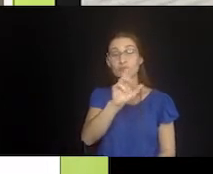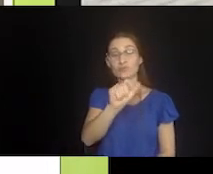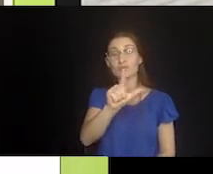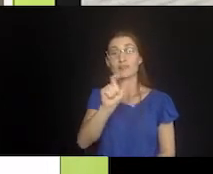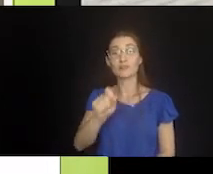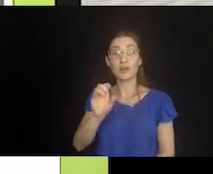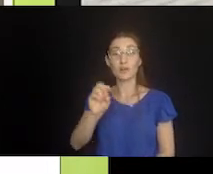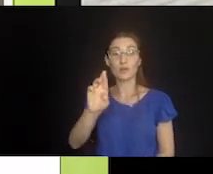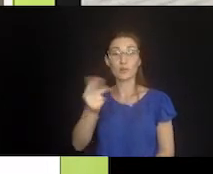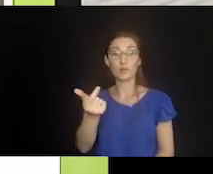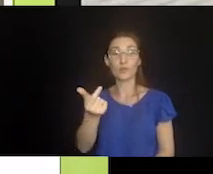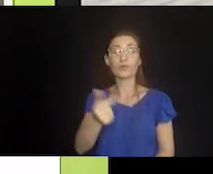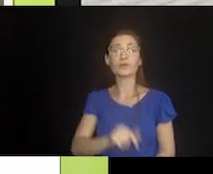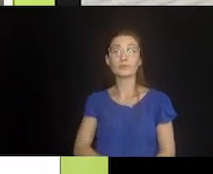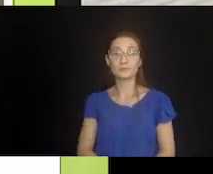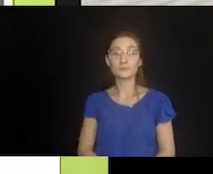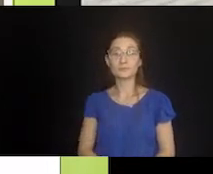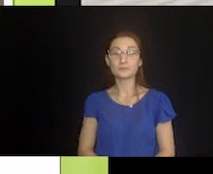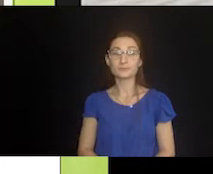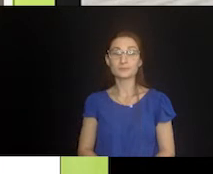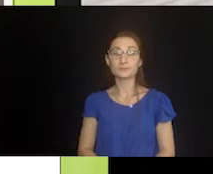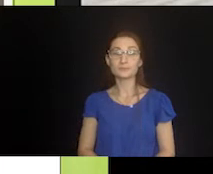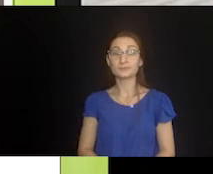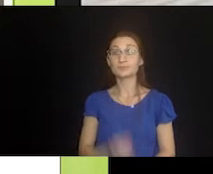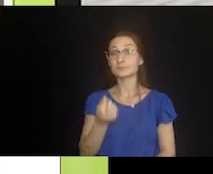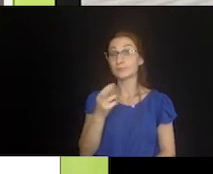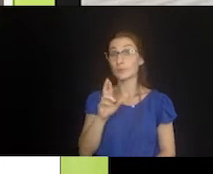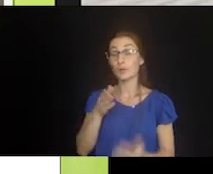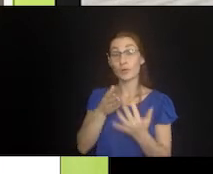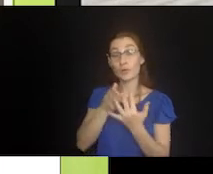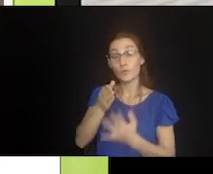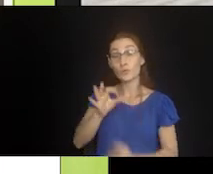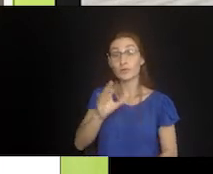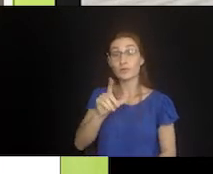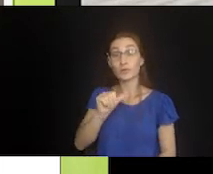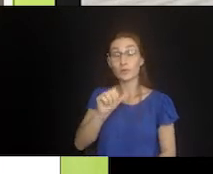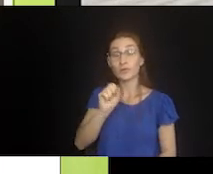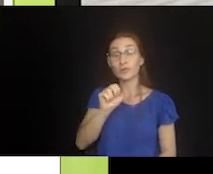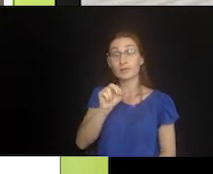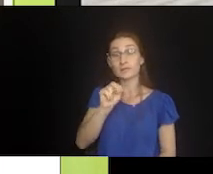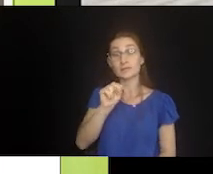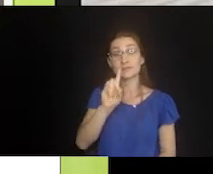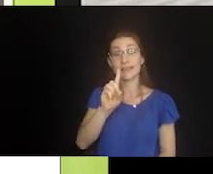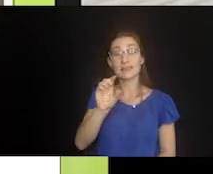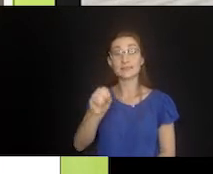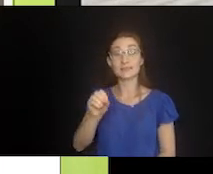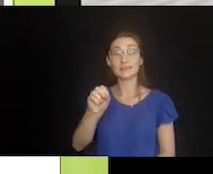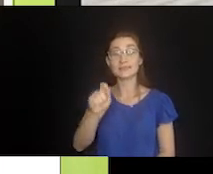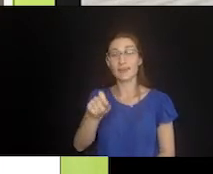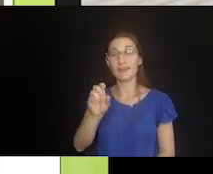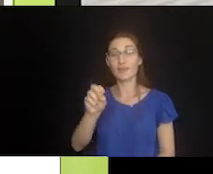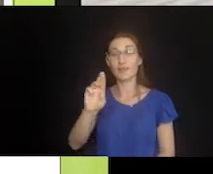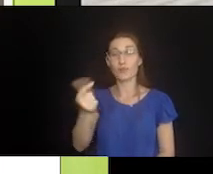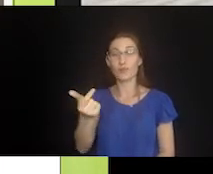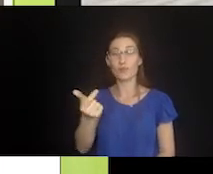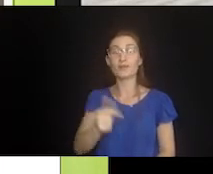is fsacentral.org, or you can get it through our Florida Stand website,